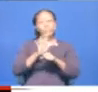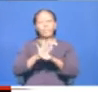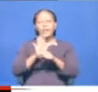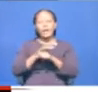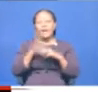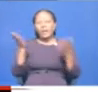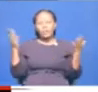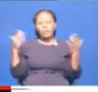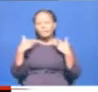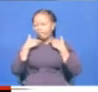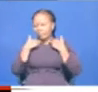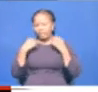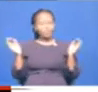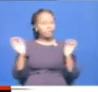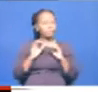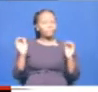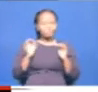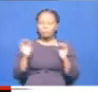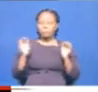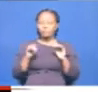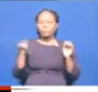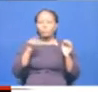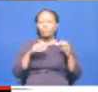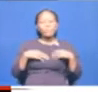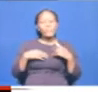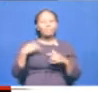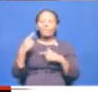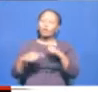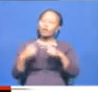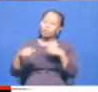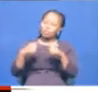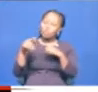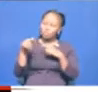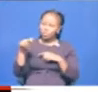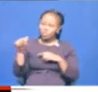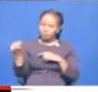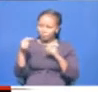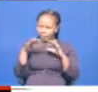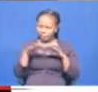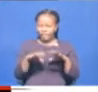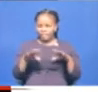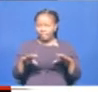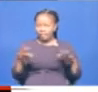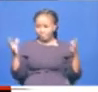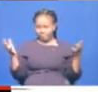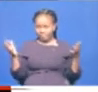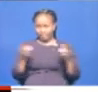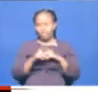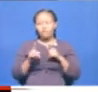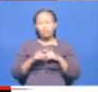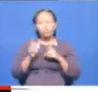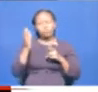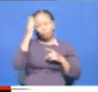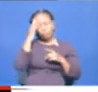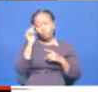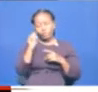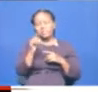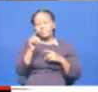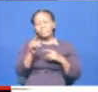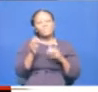seeing continued demand from that segment of the market. Understandably, there is a small segment that are wait and